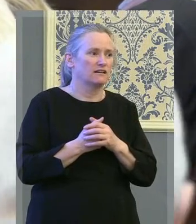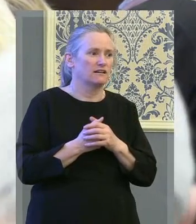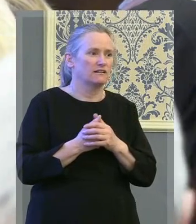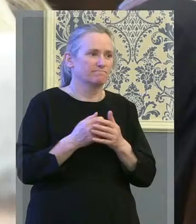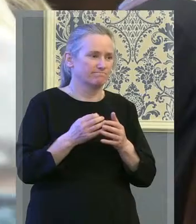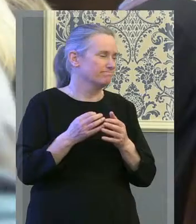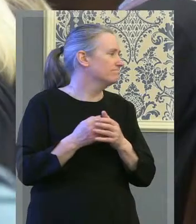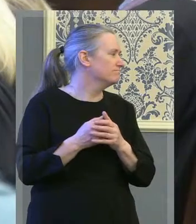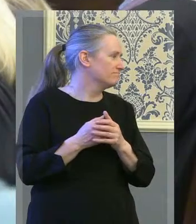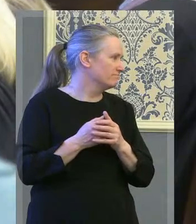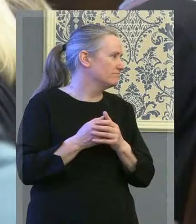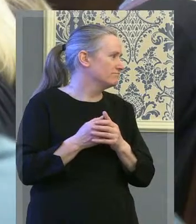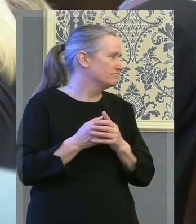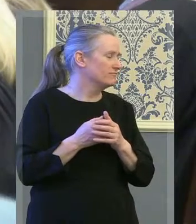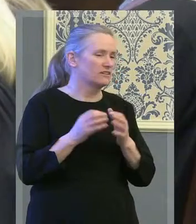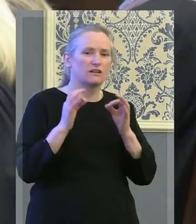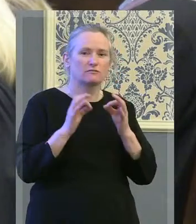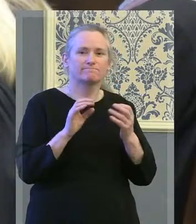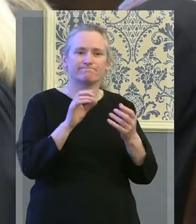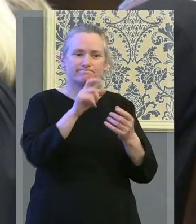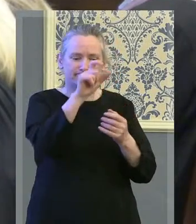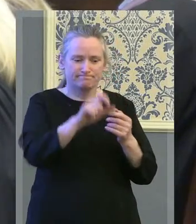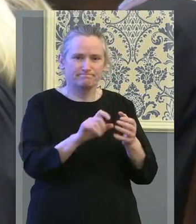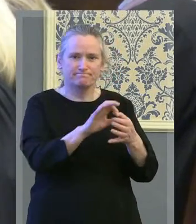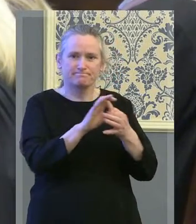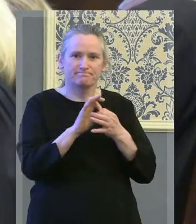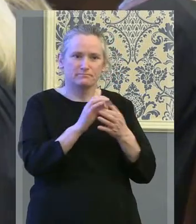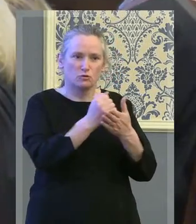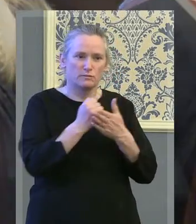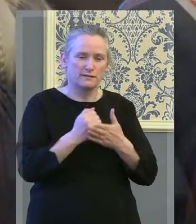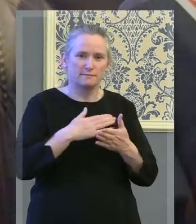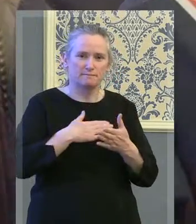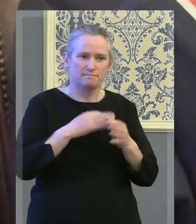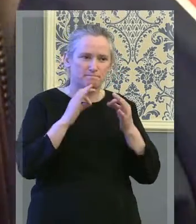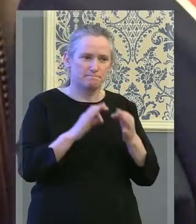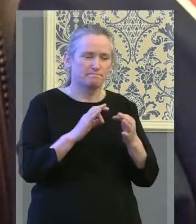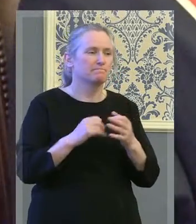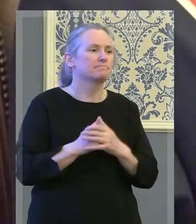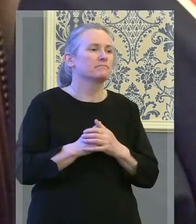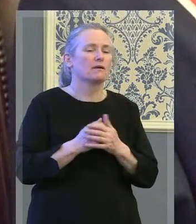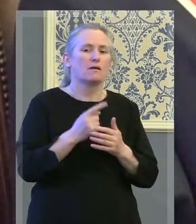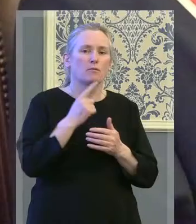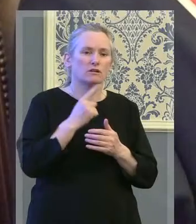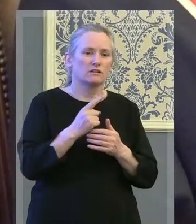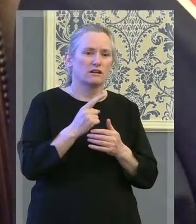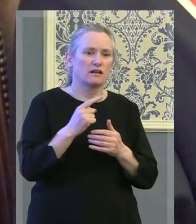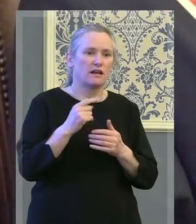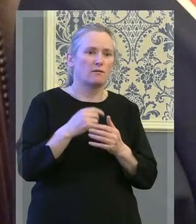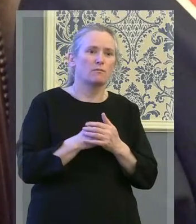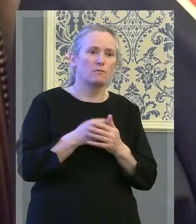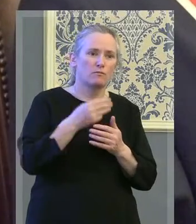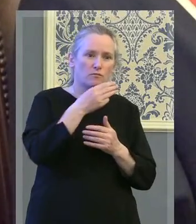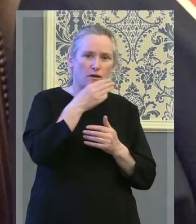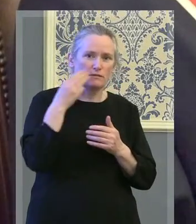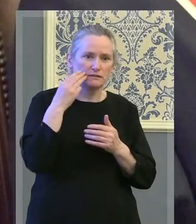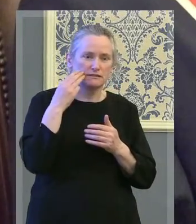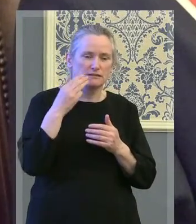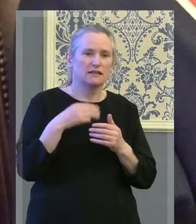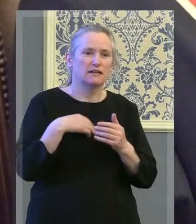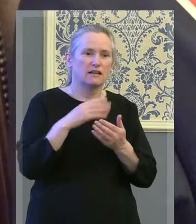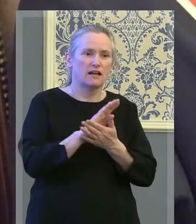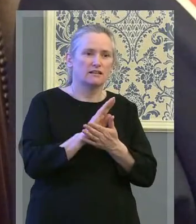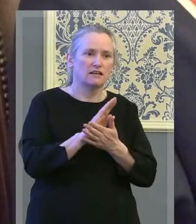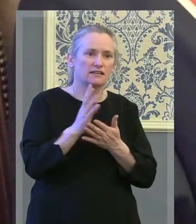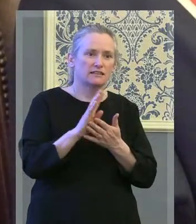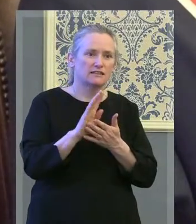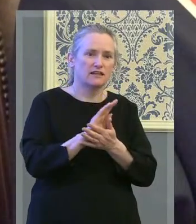Tom Jones and Engelbert Humperdinck. He was a fantastic manager for me in those early 70s. But a promise had been made to me in 1970 when